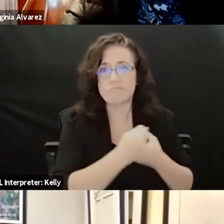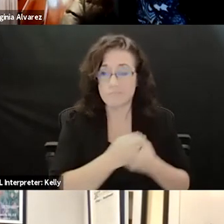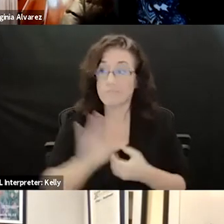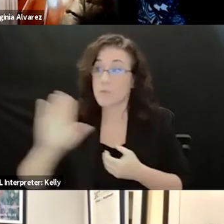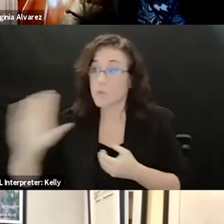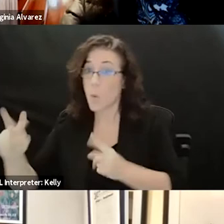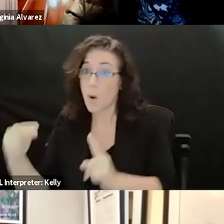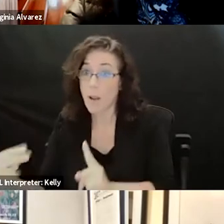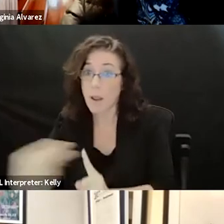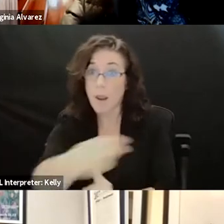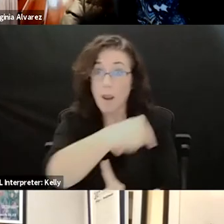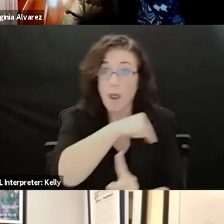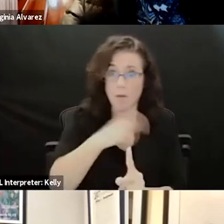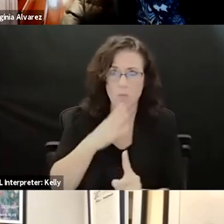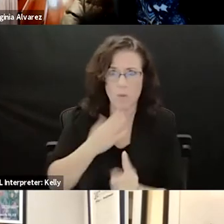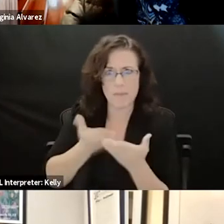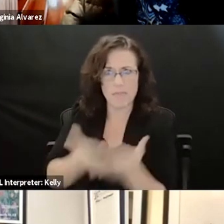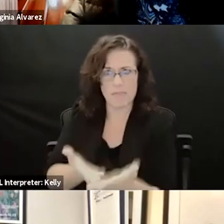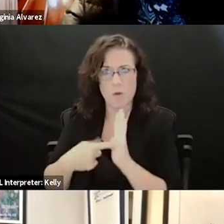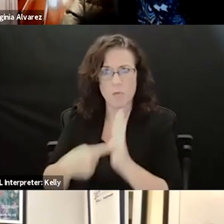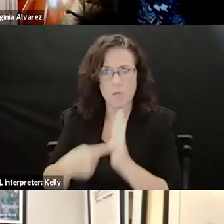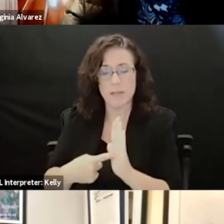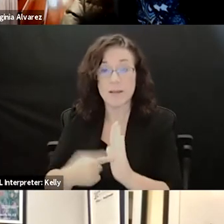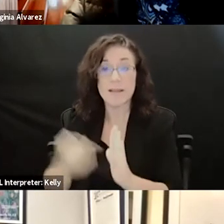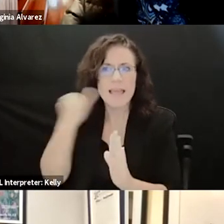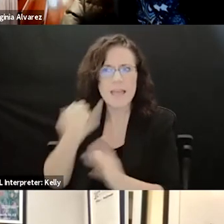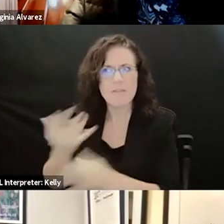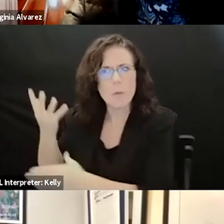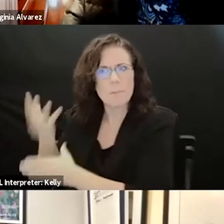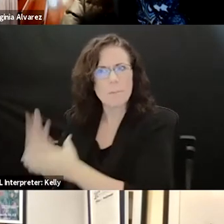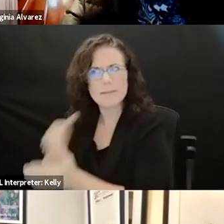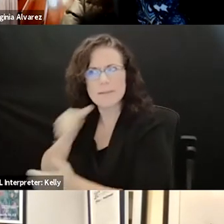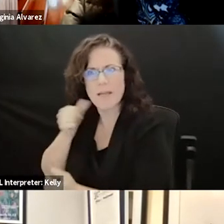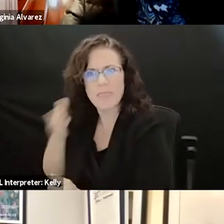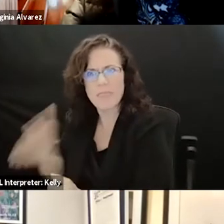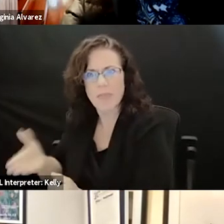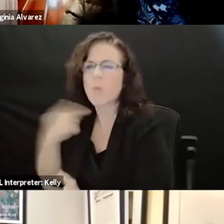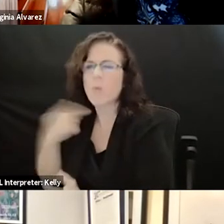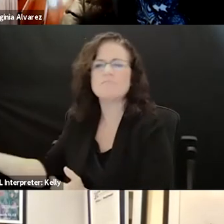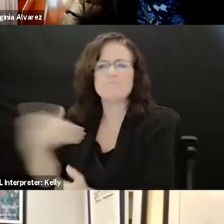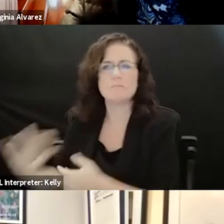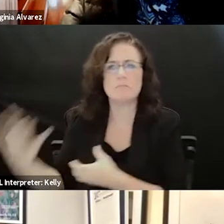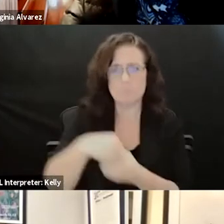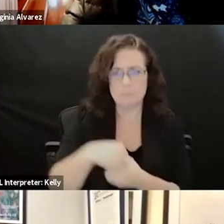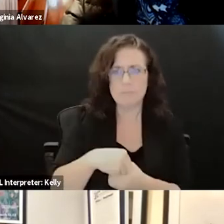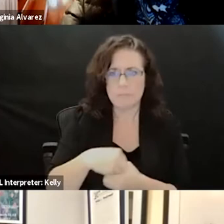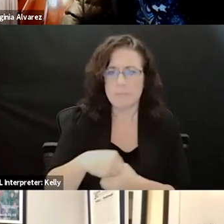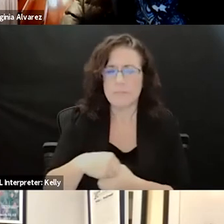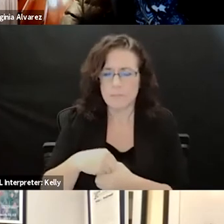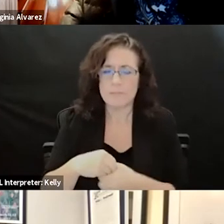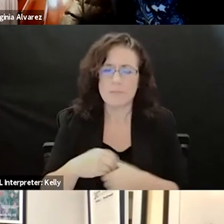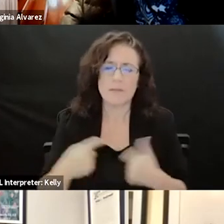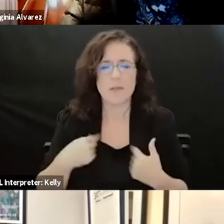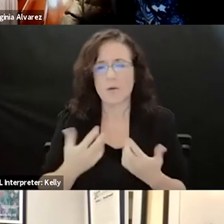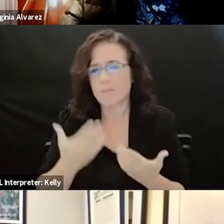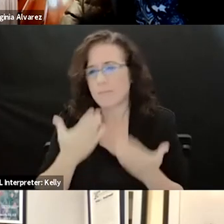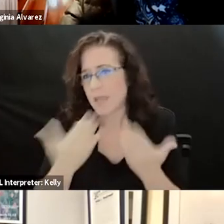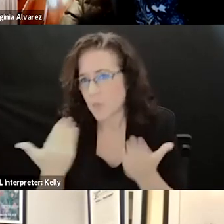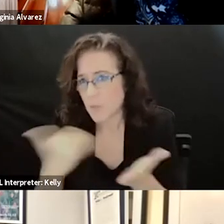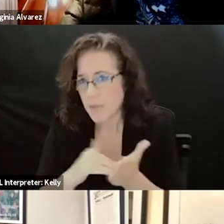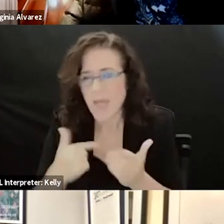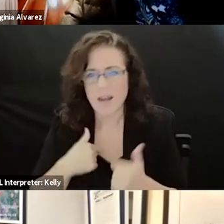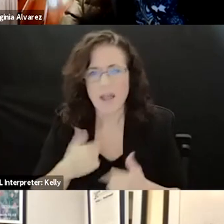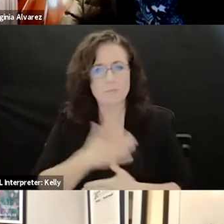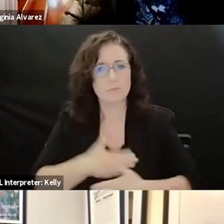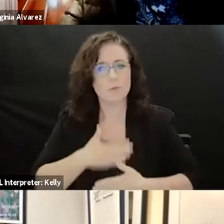um at the table and if it's not we'll know that too so thank you so much again i i had the pleasure and honor working with miss alvarez and and